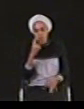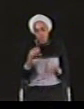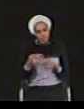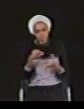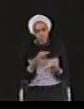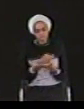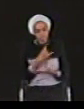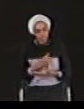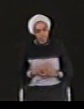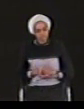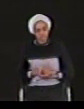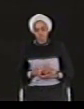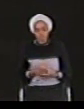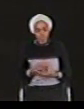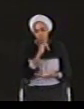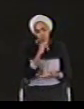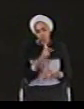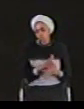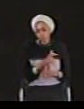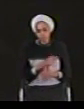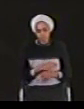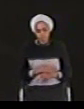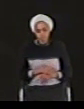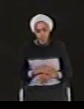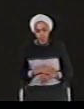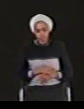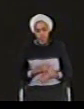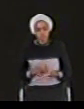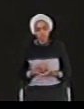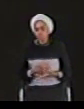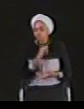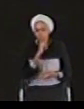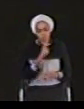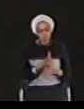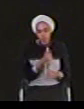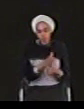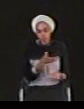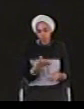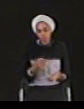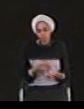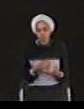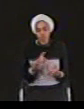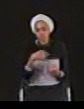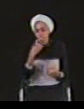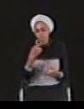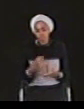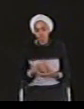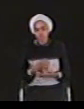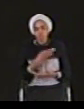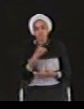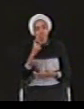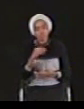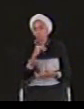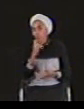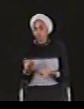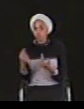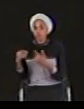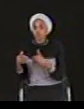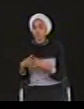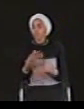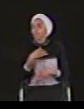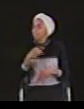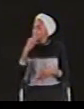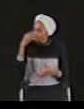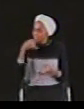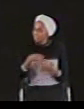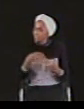that? That's not right. That's not the proper thing to say. You will not come back and